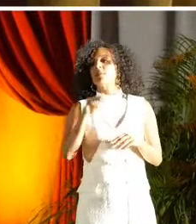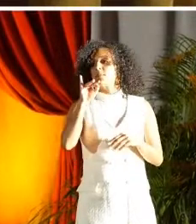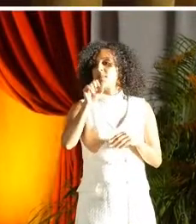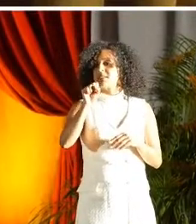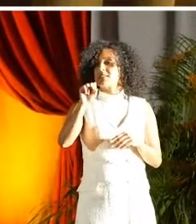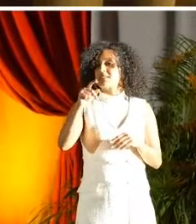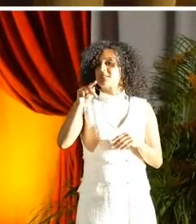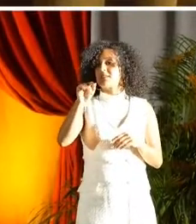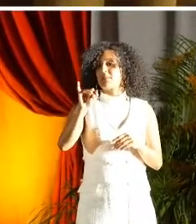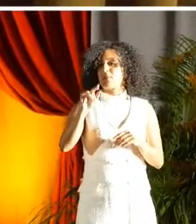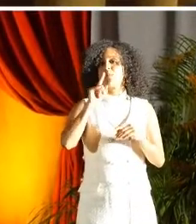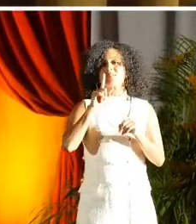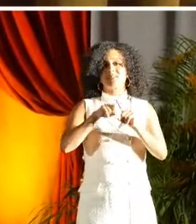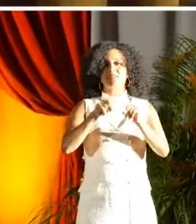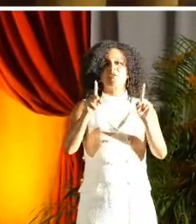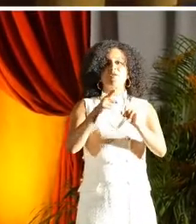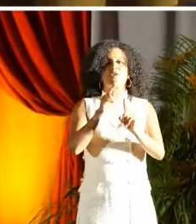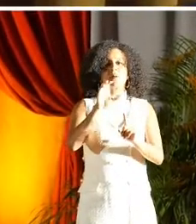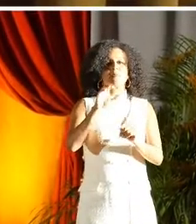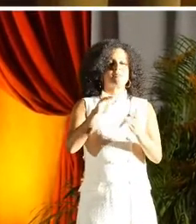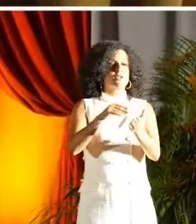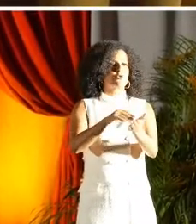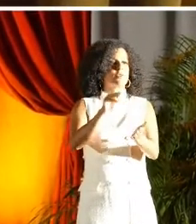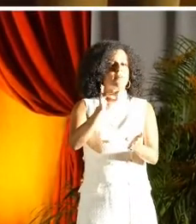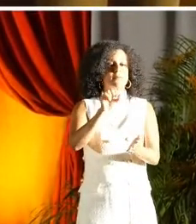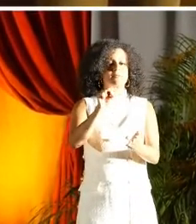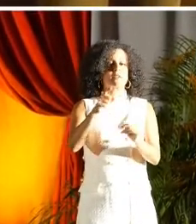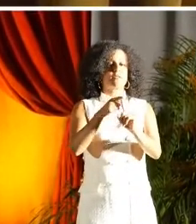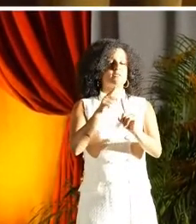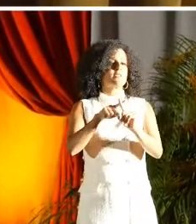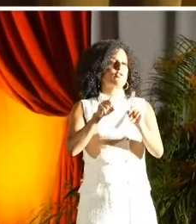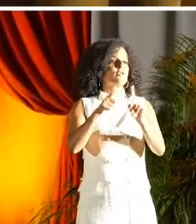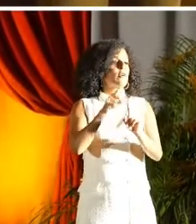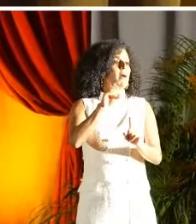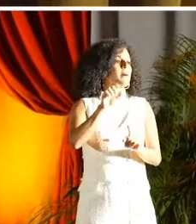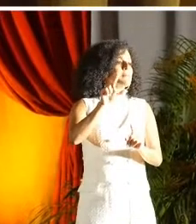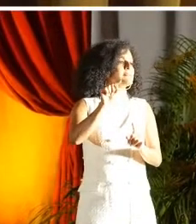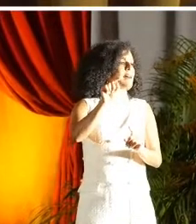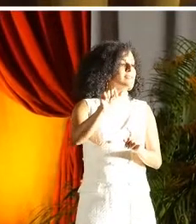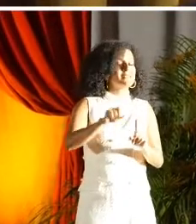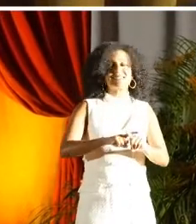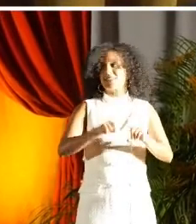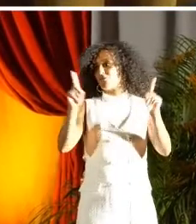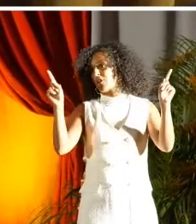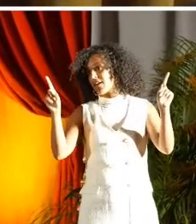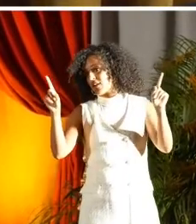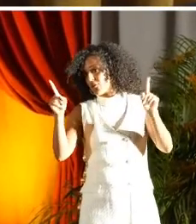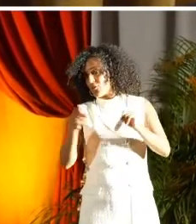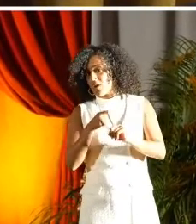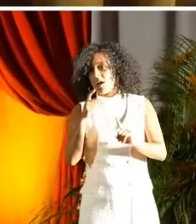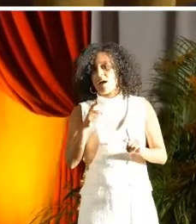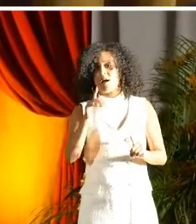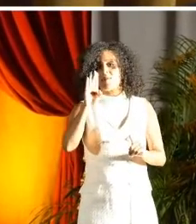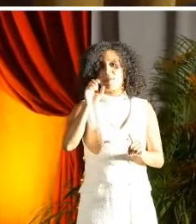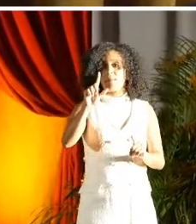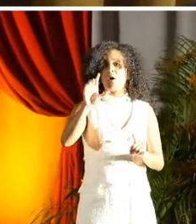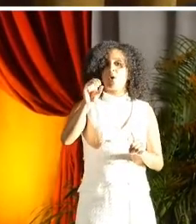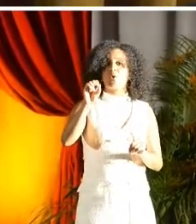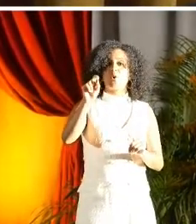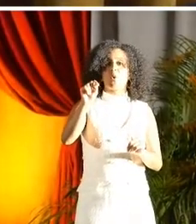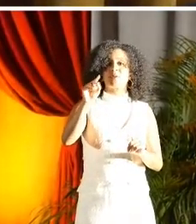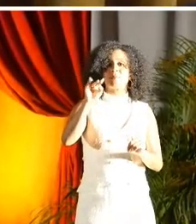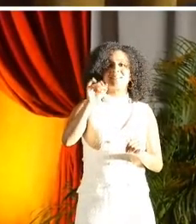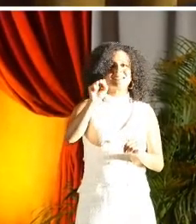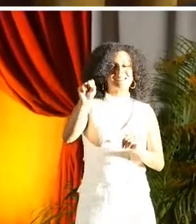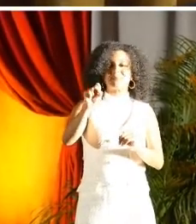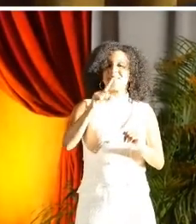which is different from growing up in Central Mississippi and different from the Delta Mississippi and definitely different from the Gulf Coast of Mississippi. You